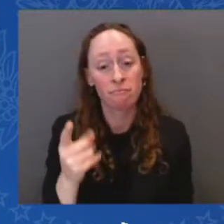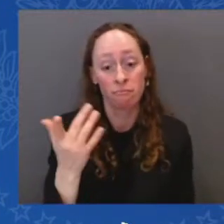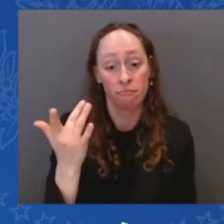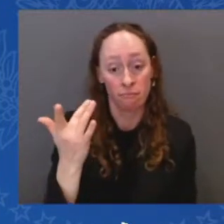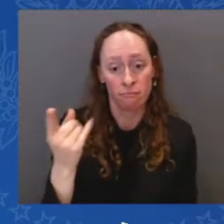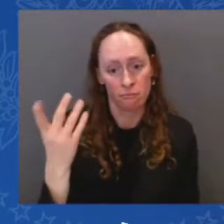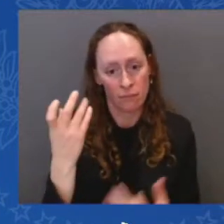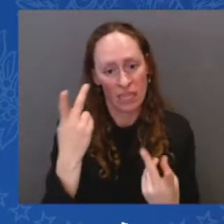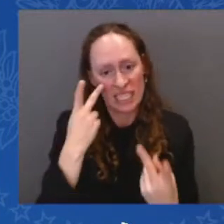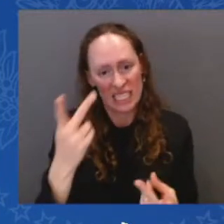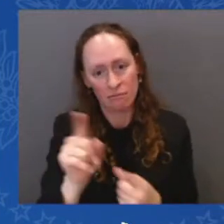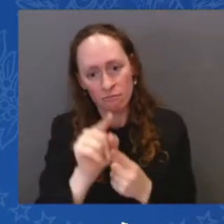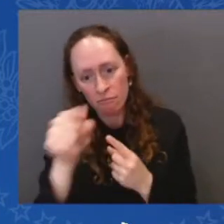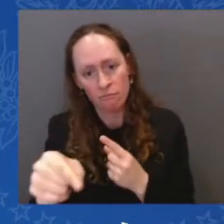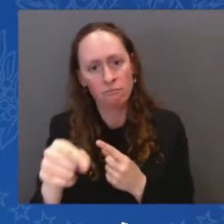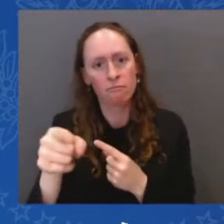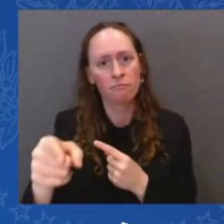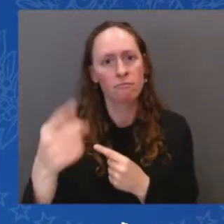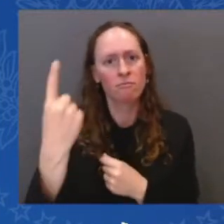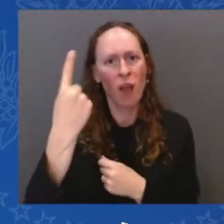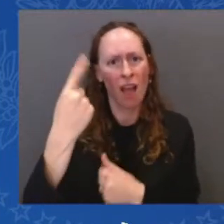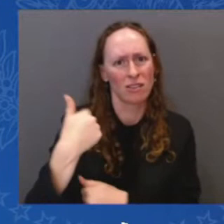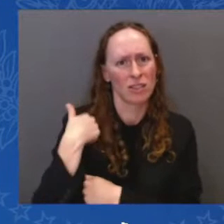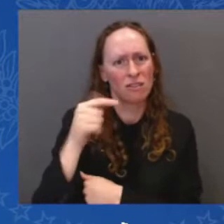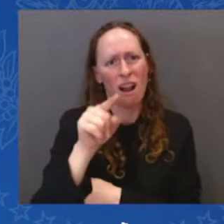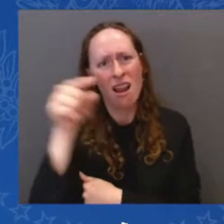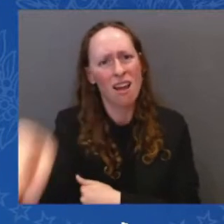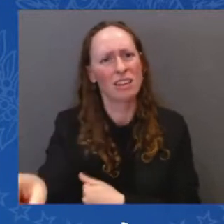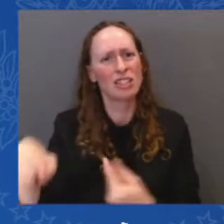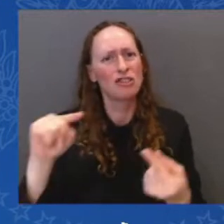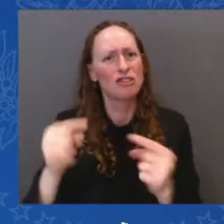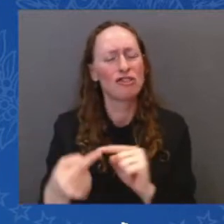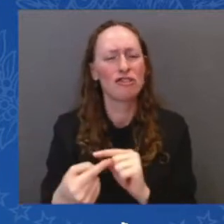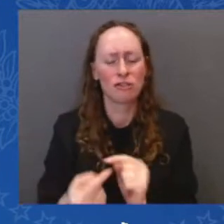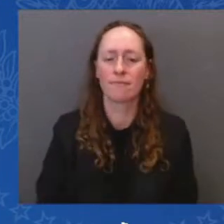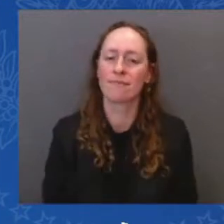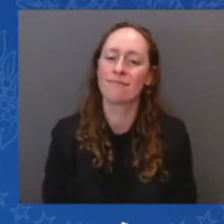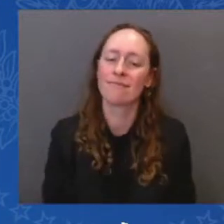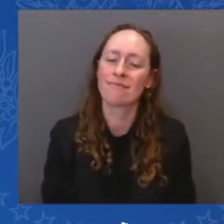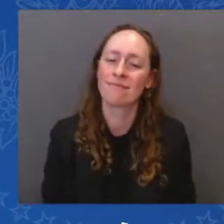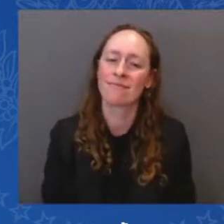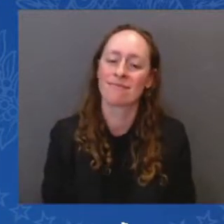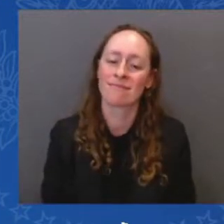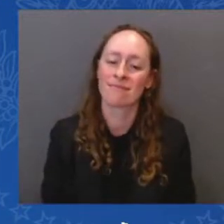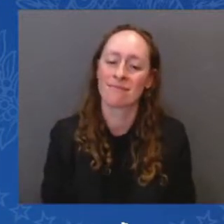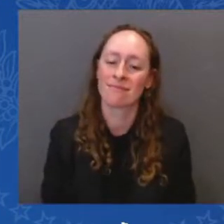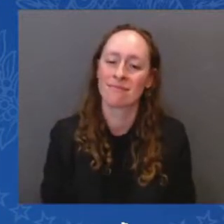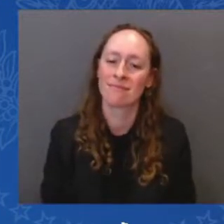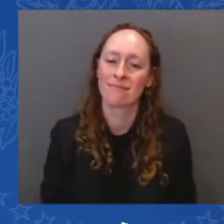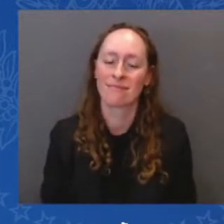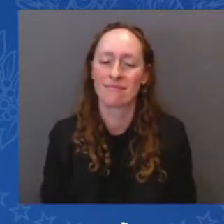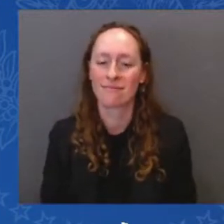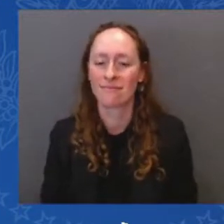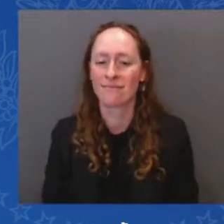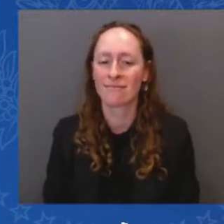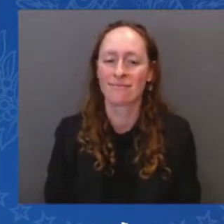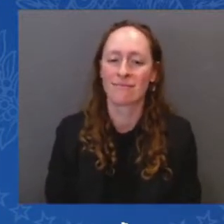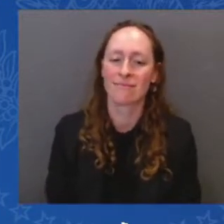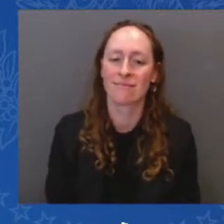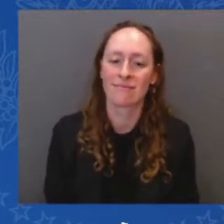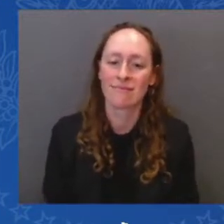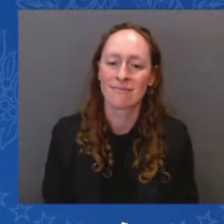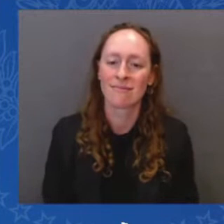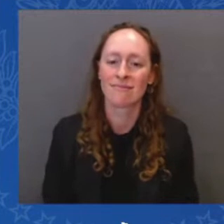wounded. In fact, during that tour in Iraq, you'd often find then Colonel